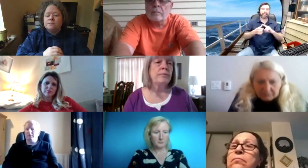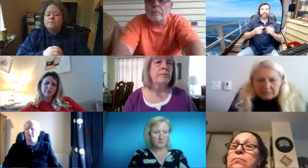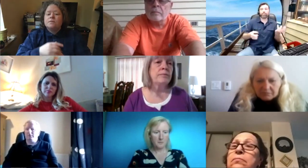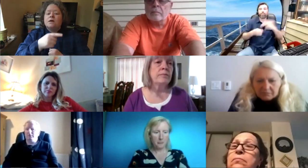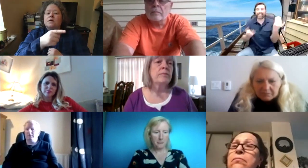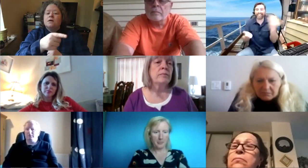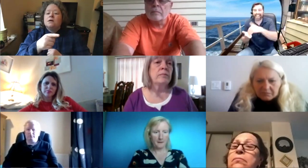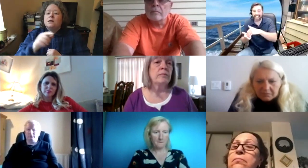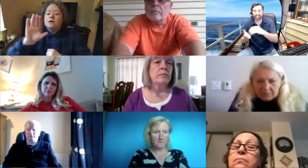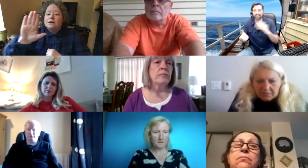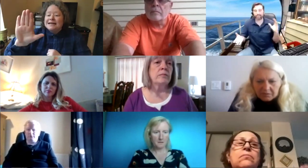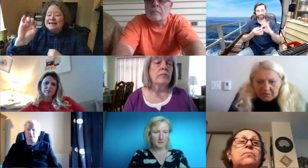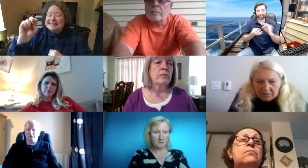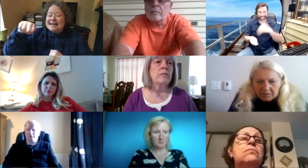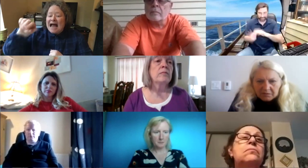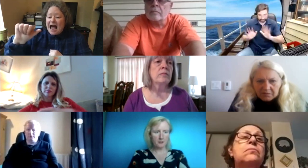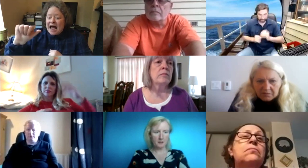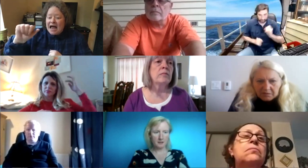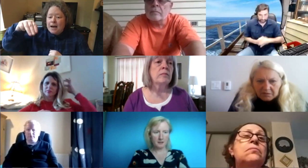I think the name is Marison.